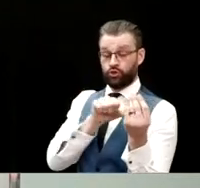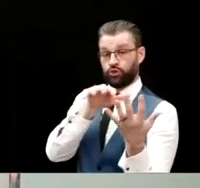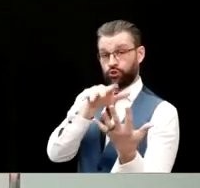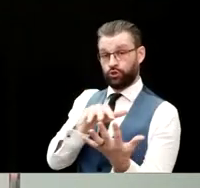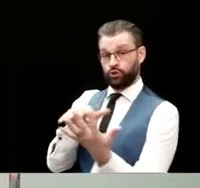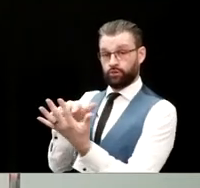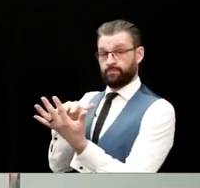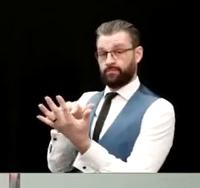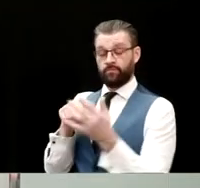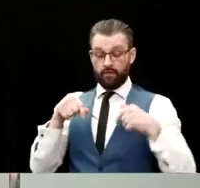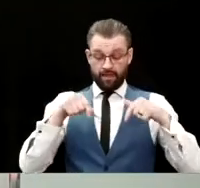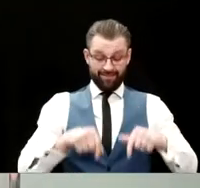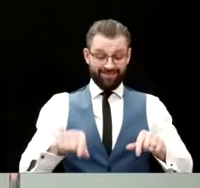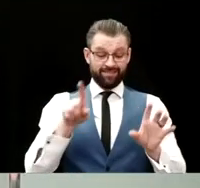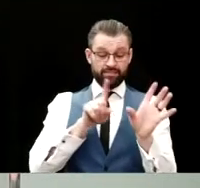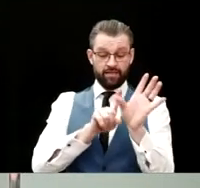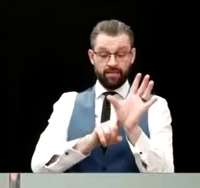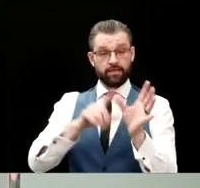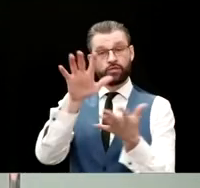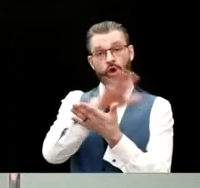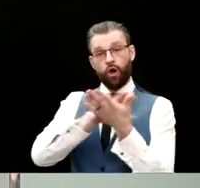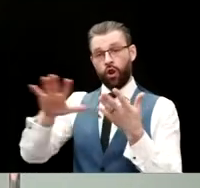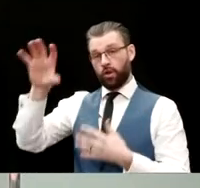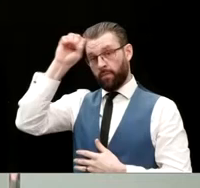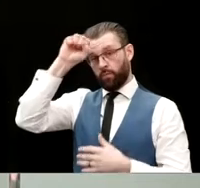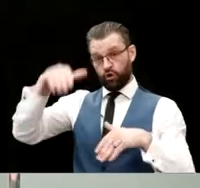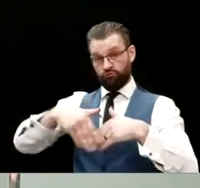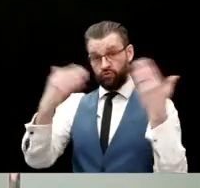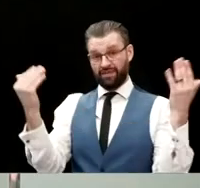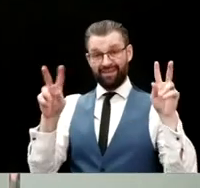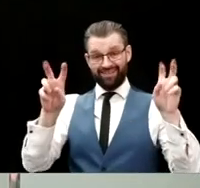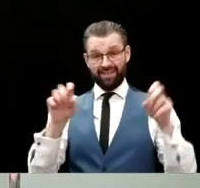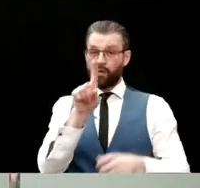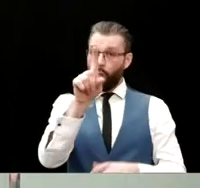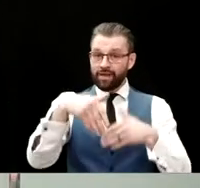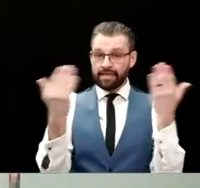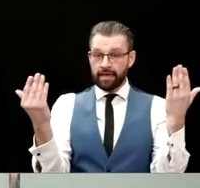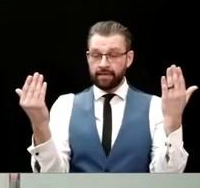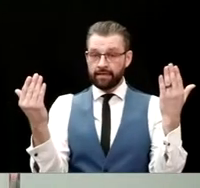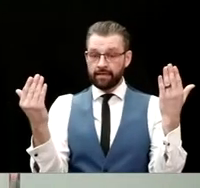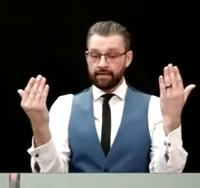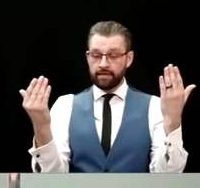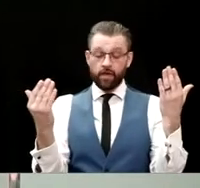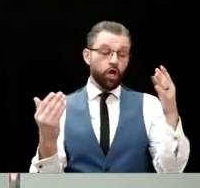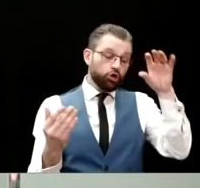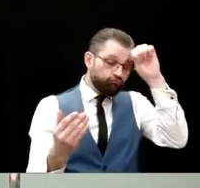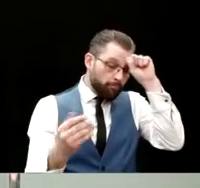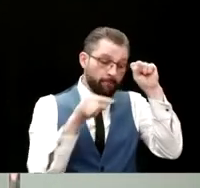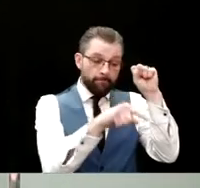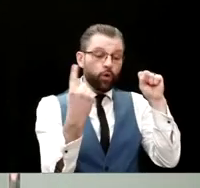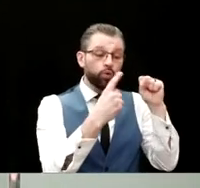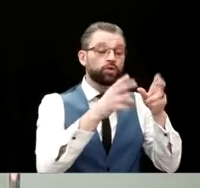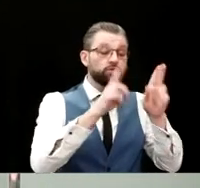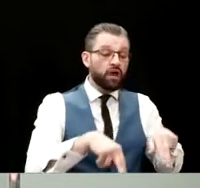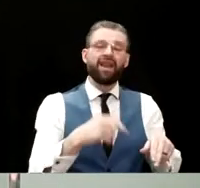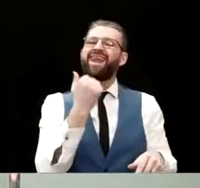The theme chosen for this year's Holocaust Memorial Day, One Day, perfectly reflects the need to remember the victims not as a number,